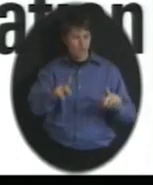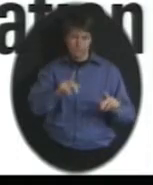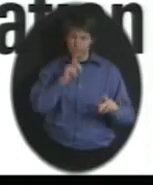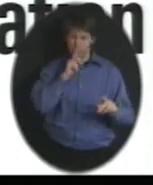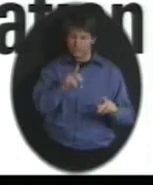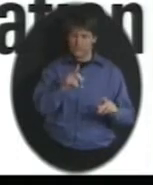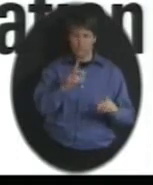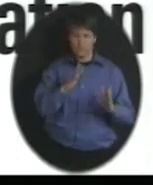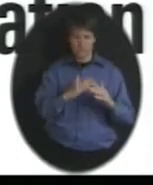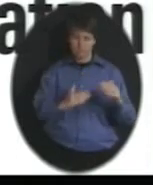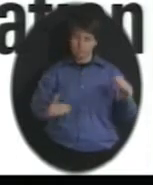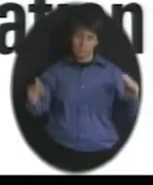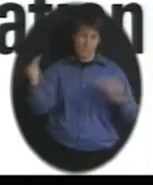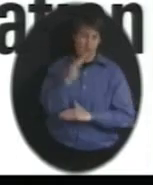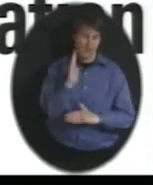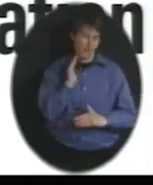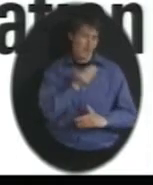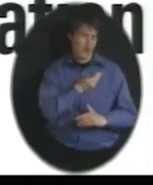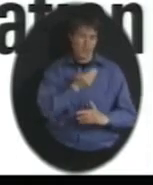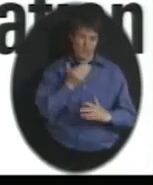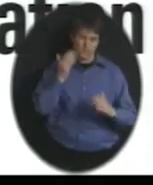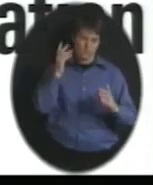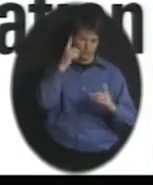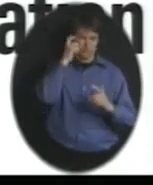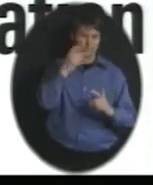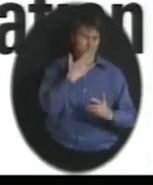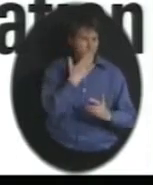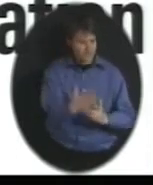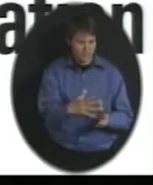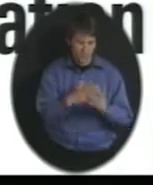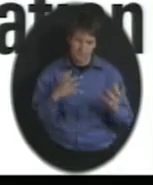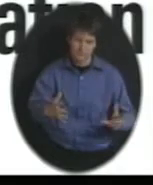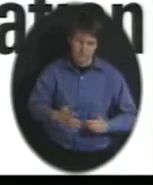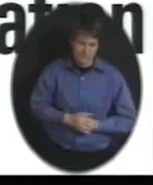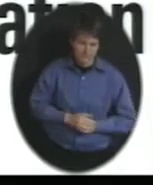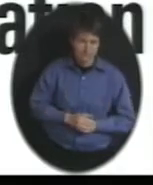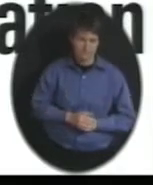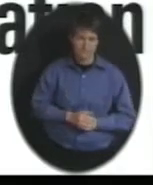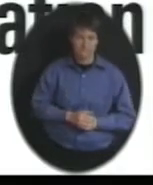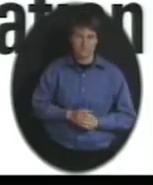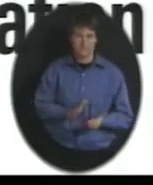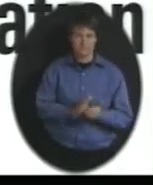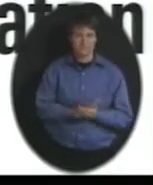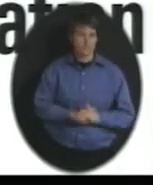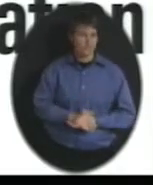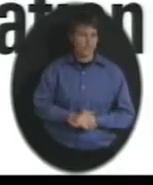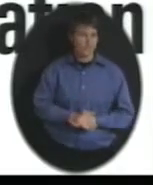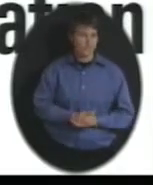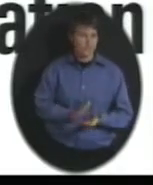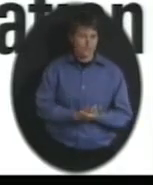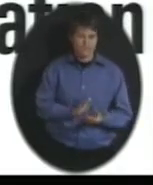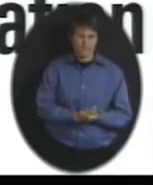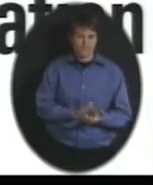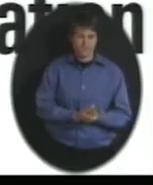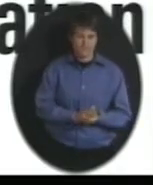went way beyond our wildest expectations. Thank you. Great. Thank you.